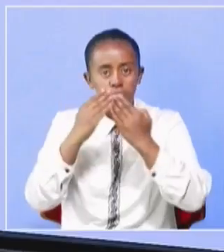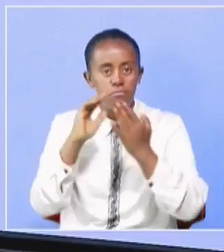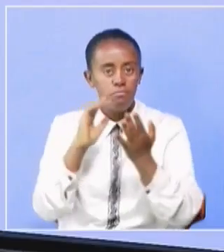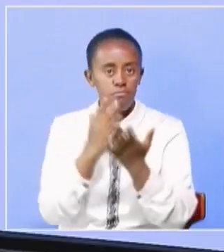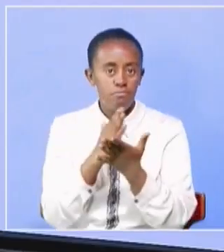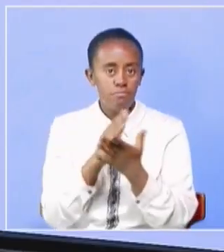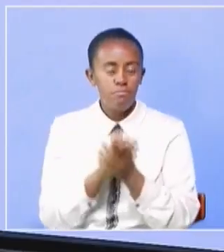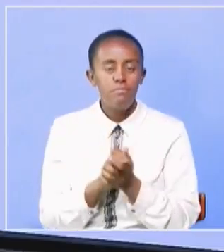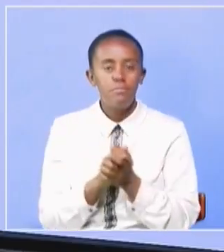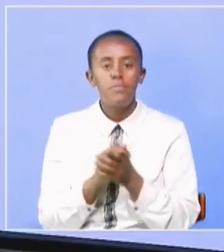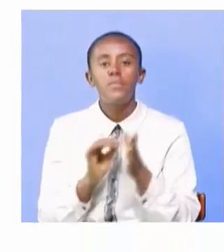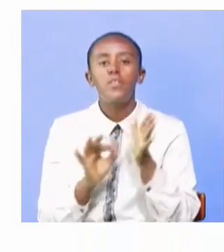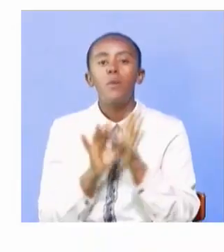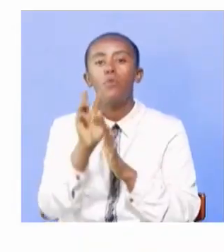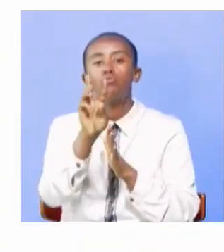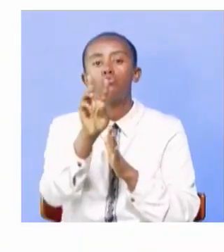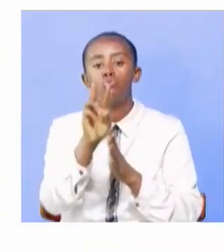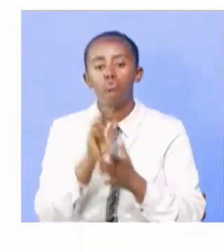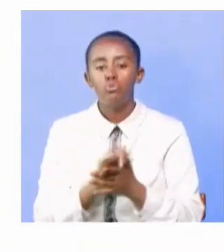Number 2,